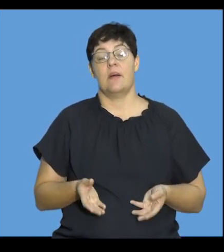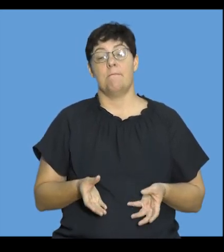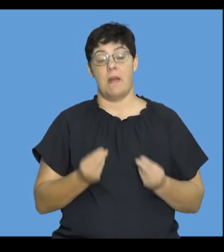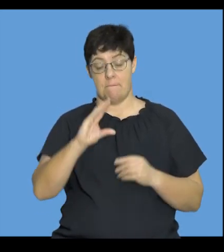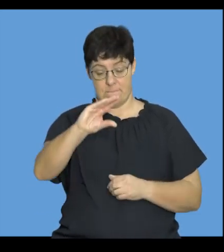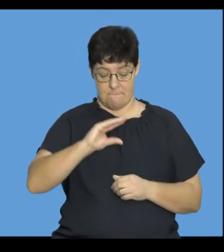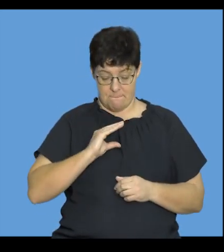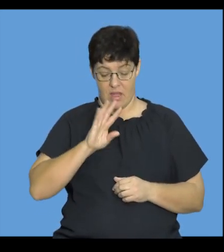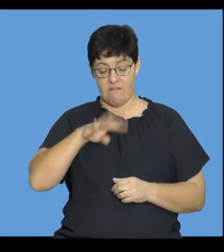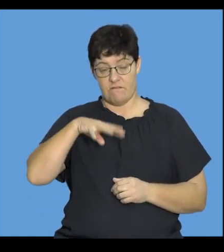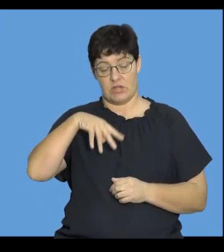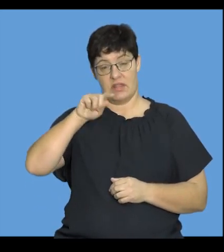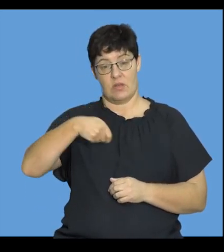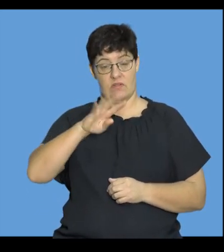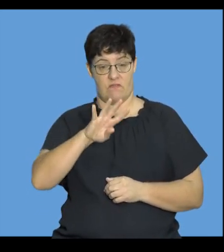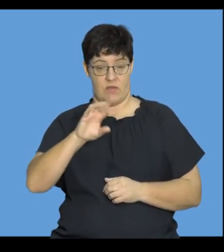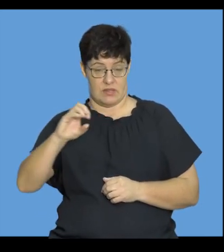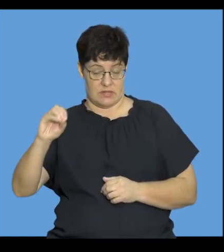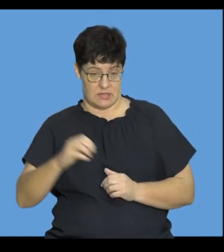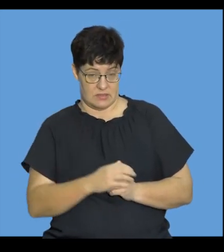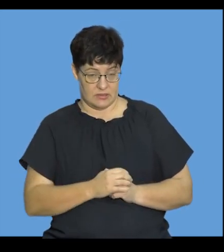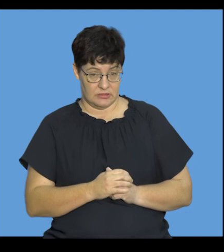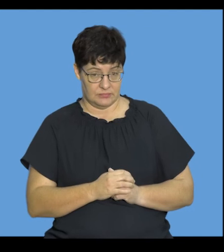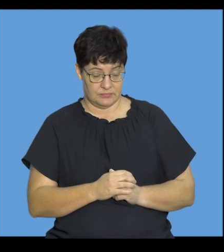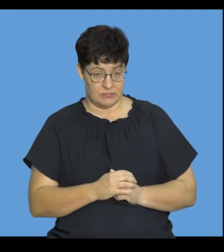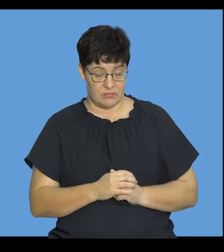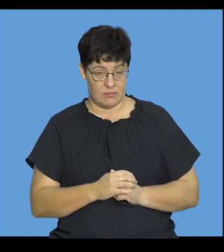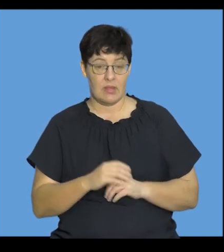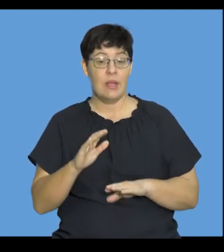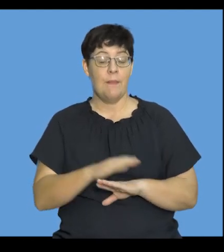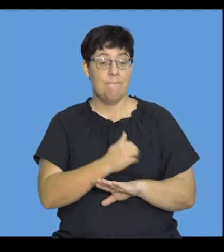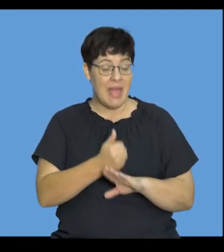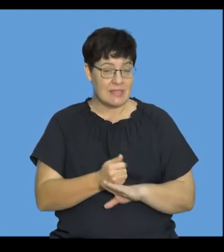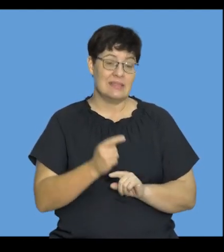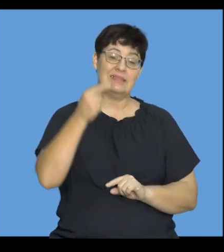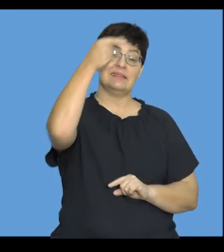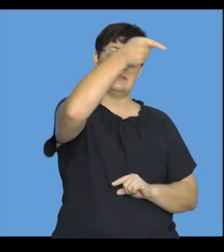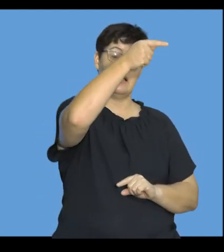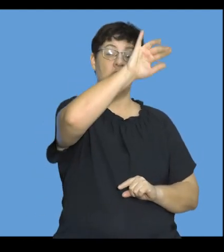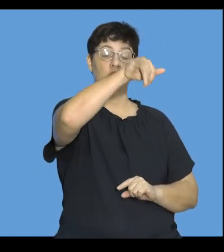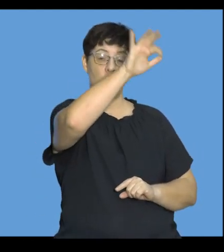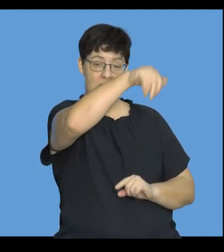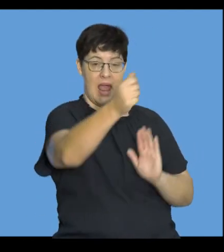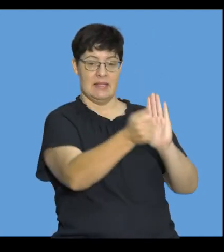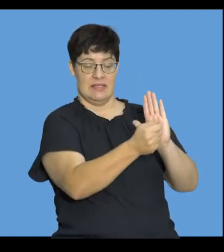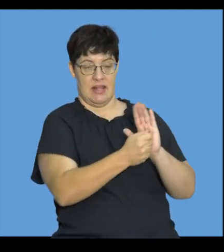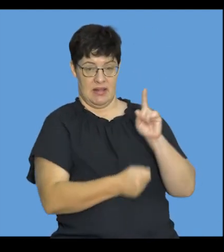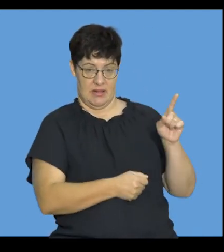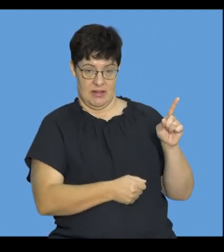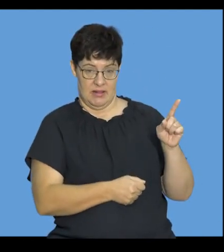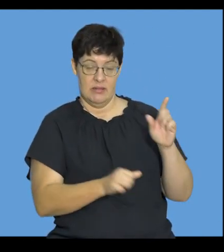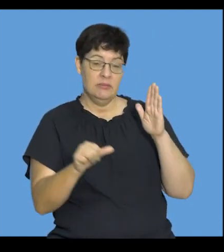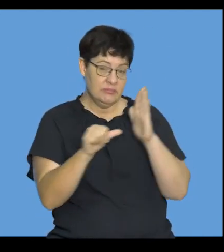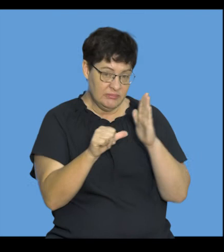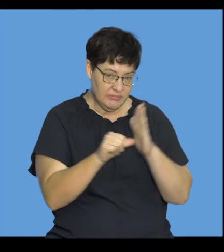of 14,400. Can you see? It's based on my July credit sale, guys,